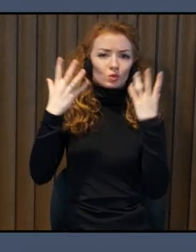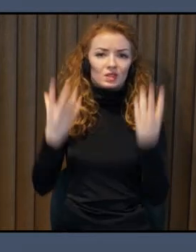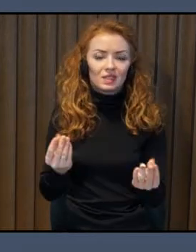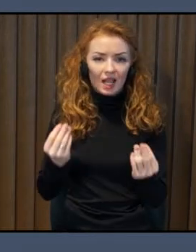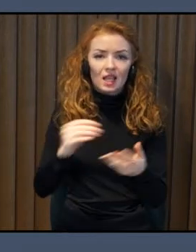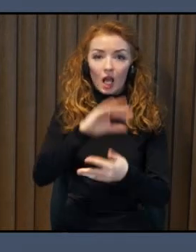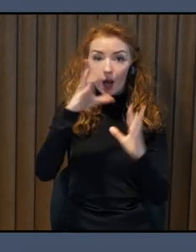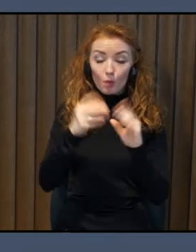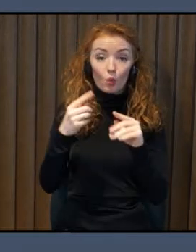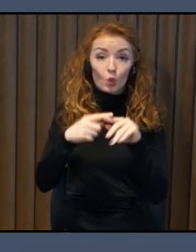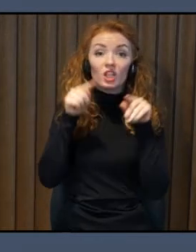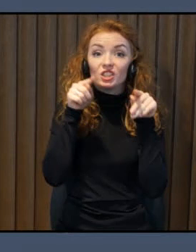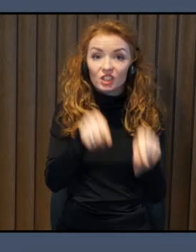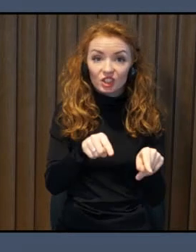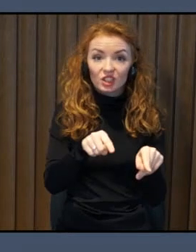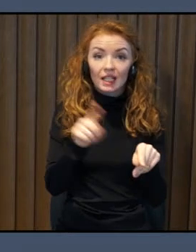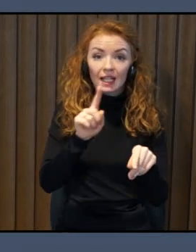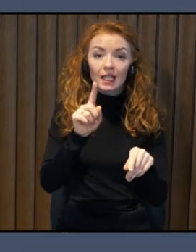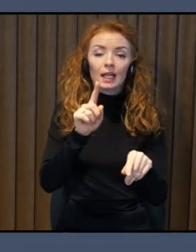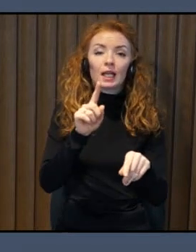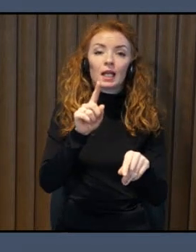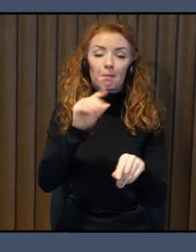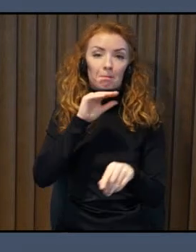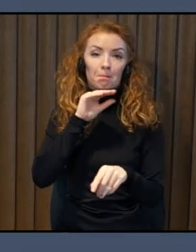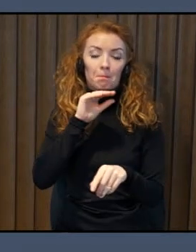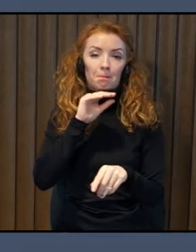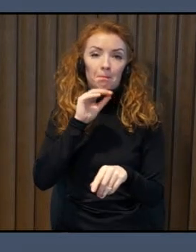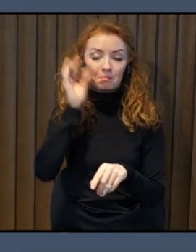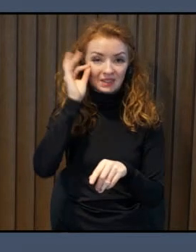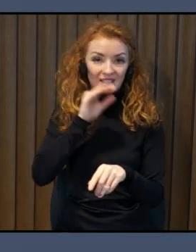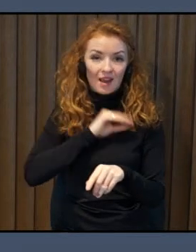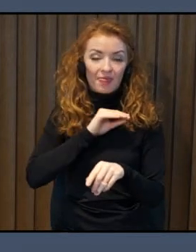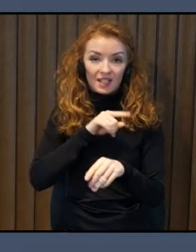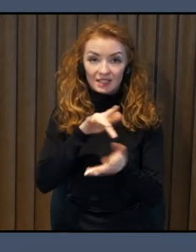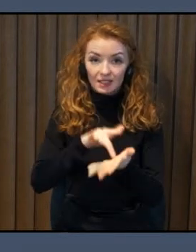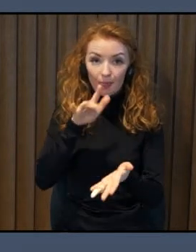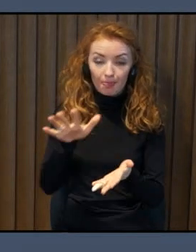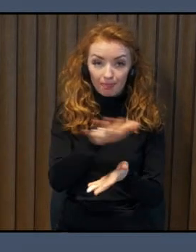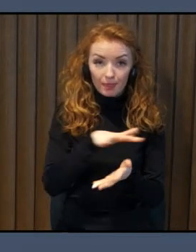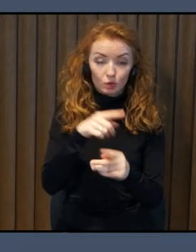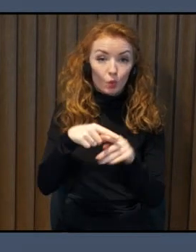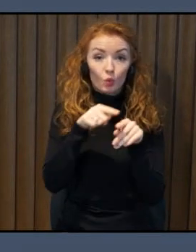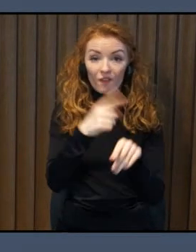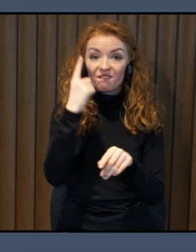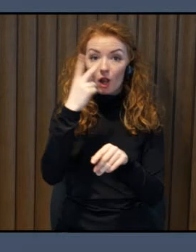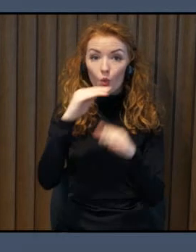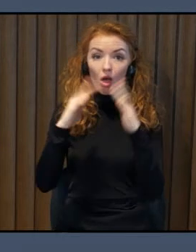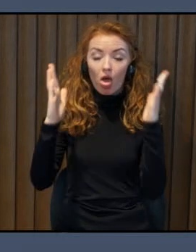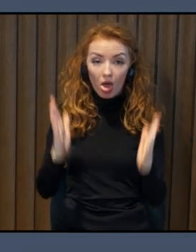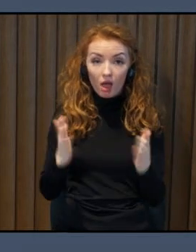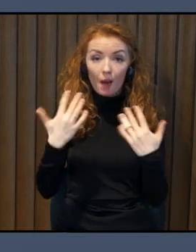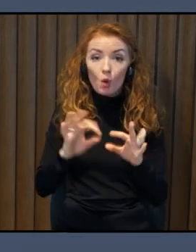the historic buildings with modern buildings. And this is a psychiatric center right now, and one